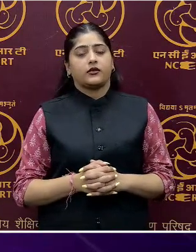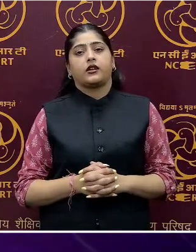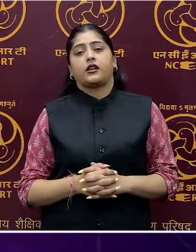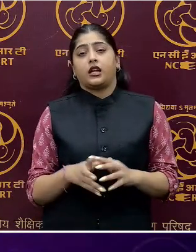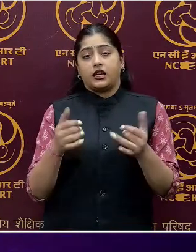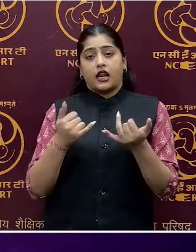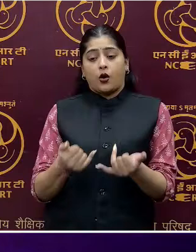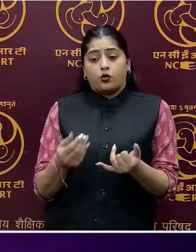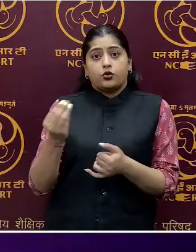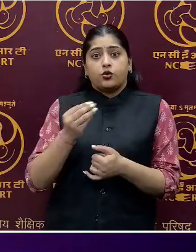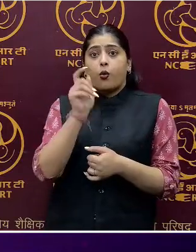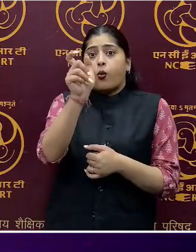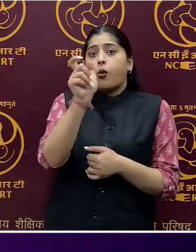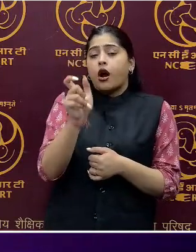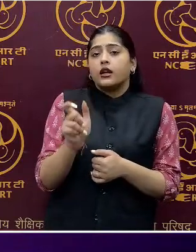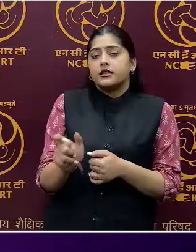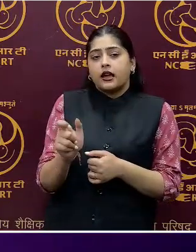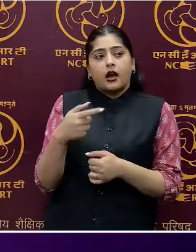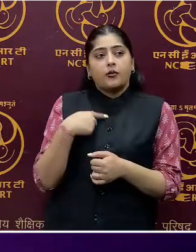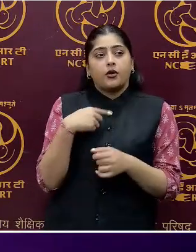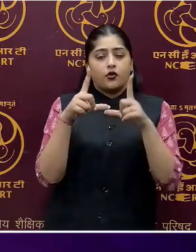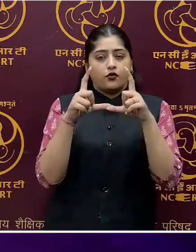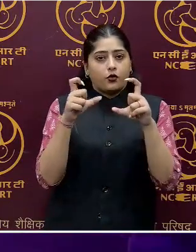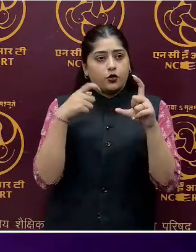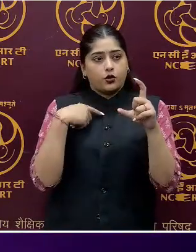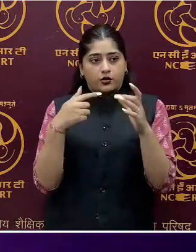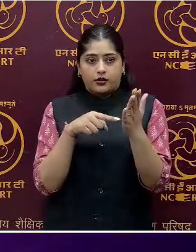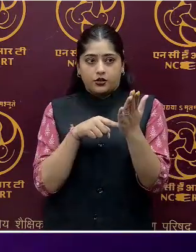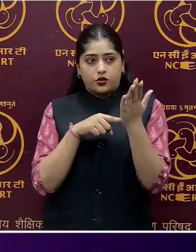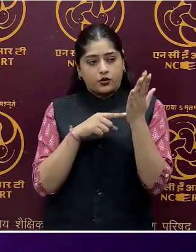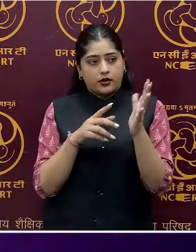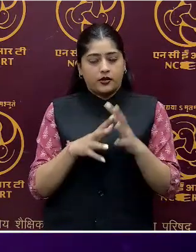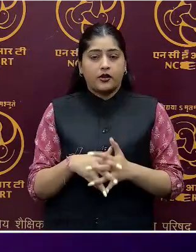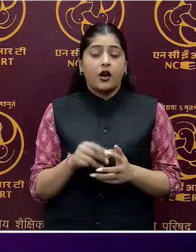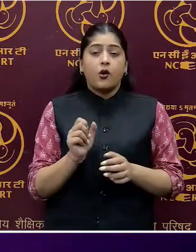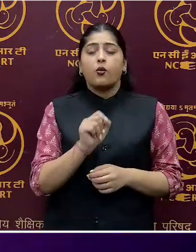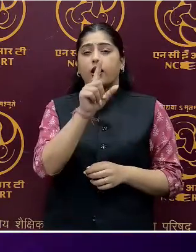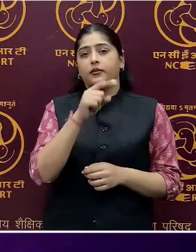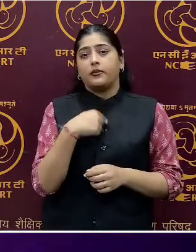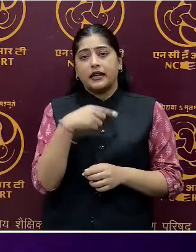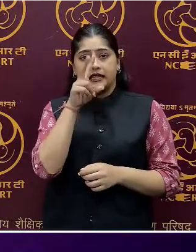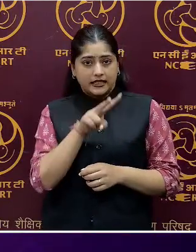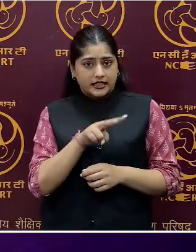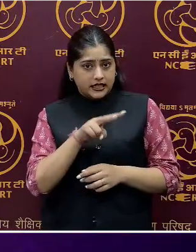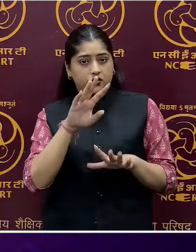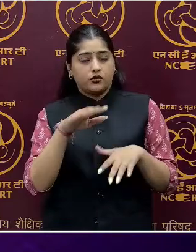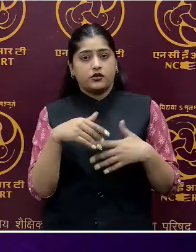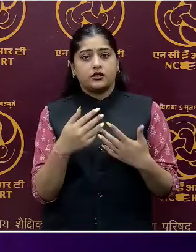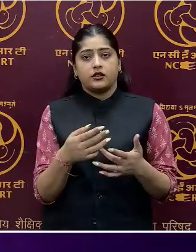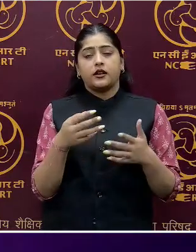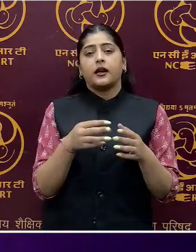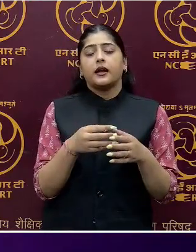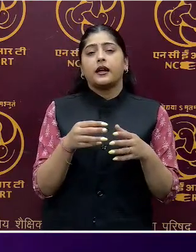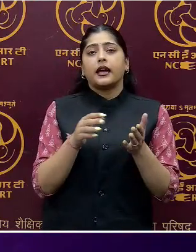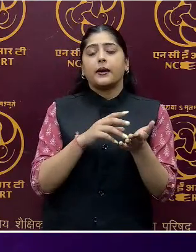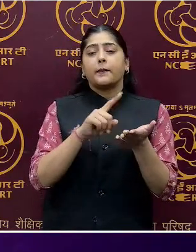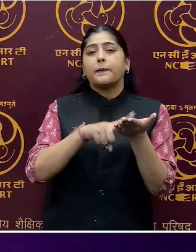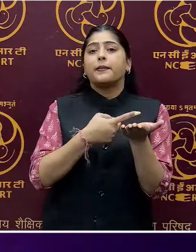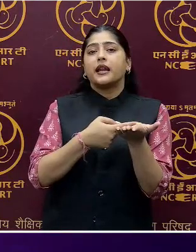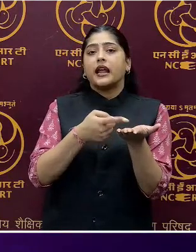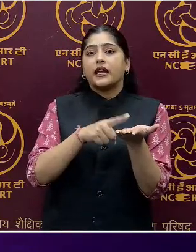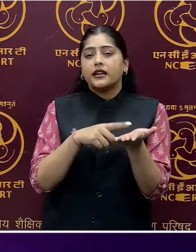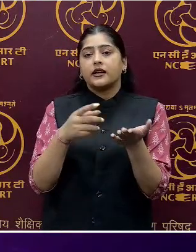the few words they have given with the pictures. So one by one, I'll read all the words. First one is bread,